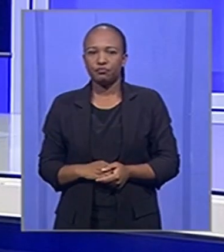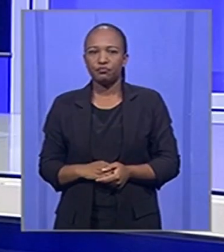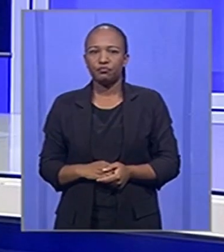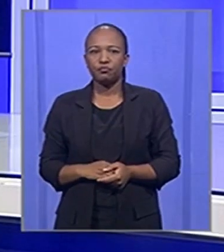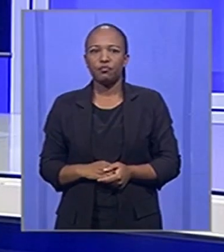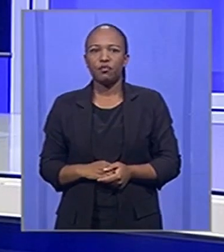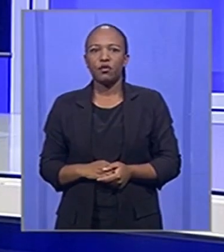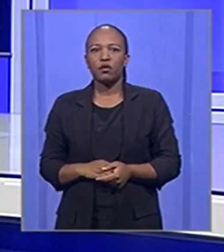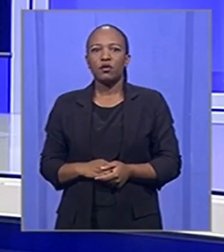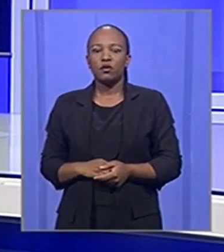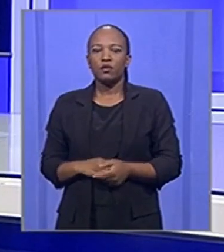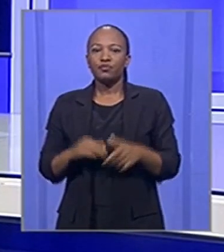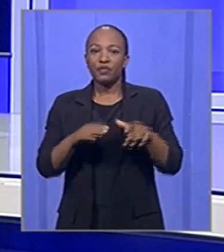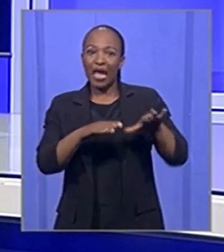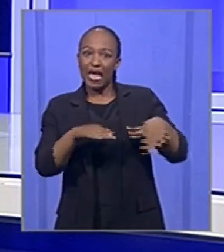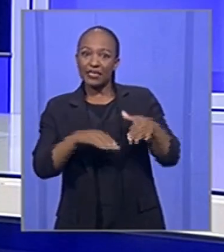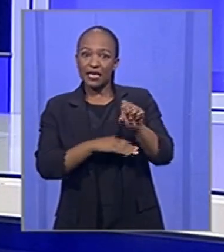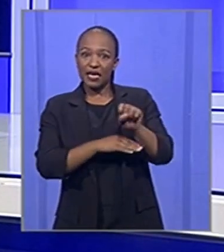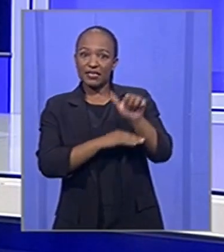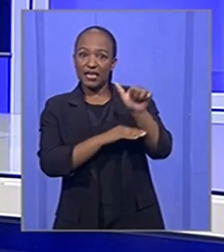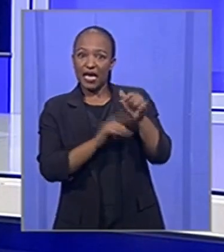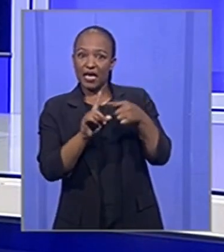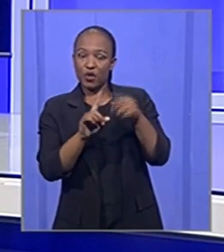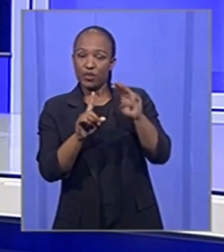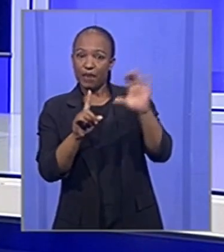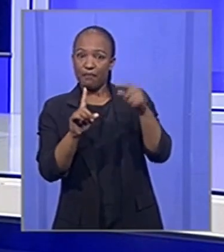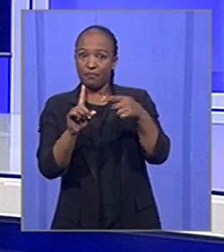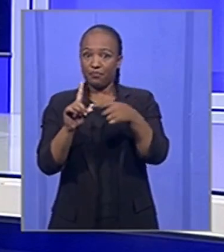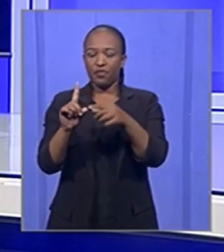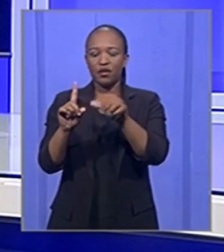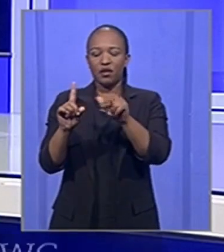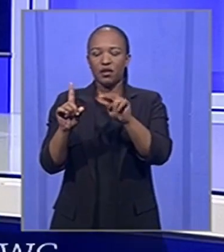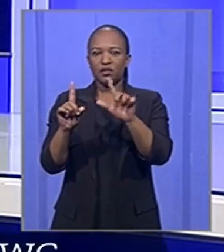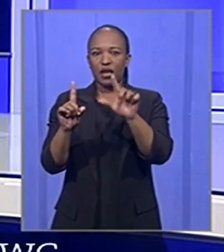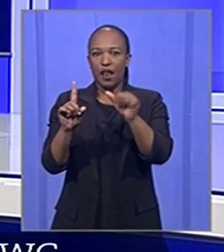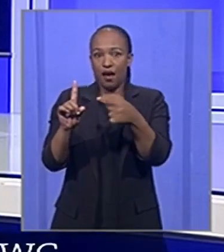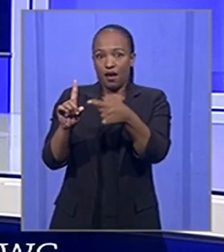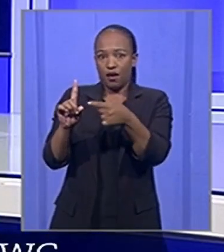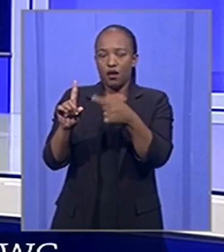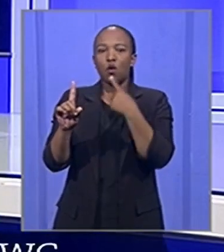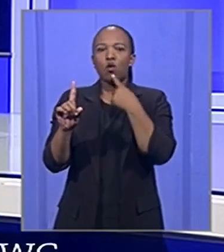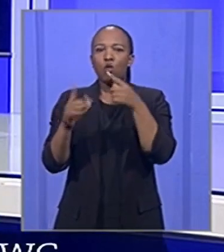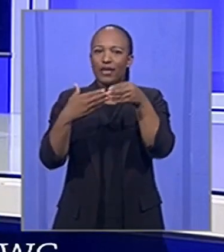Nkgetheng wa botonakgolo wa Action SA Western Cape Angela Sobey o